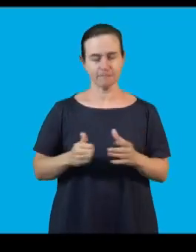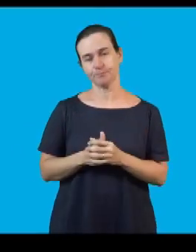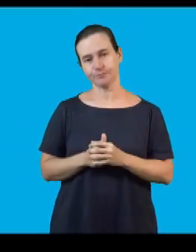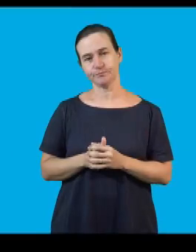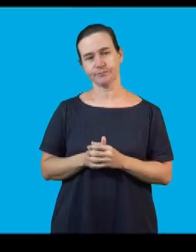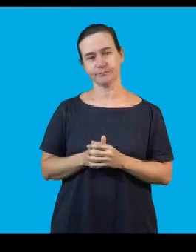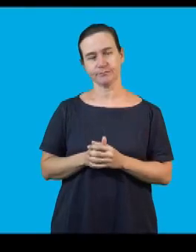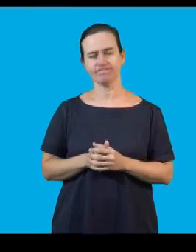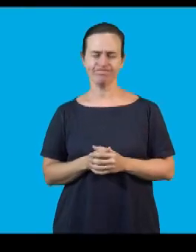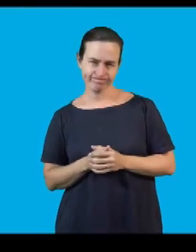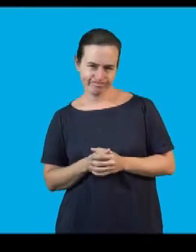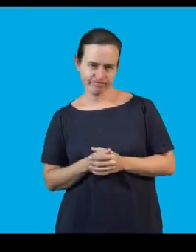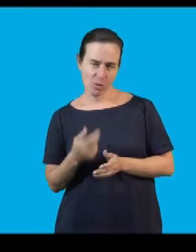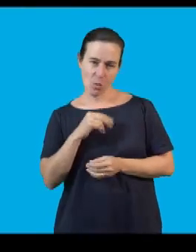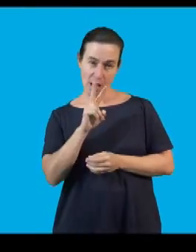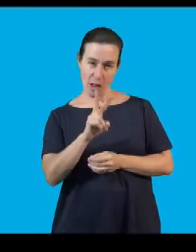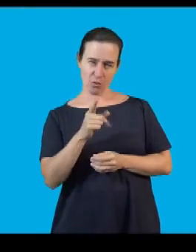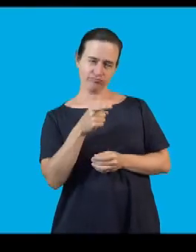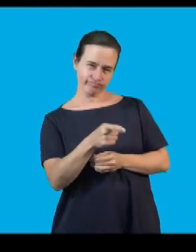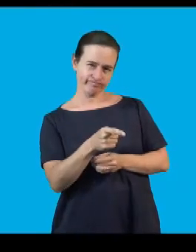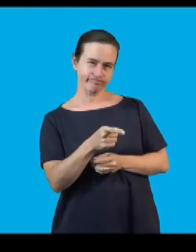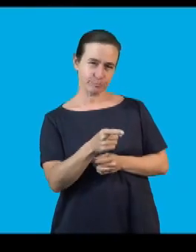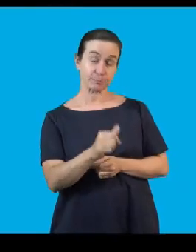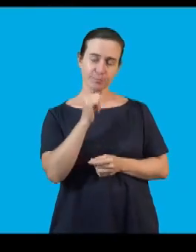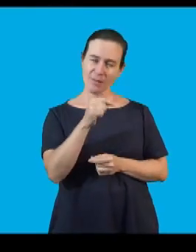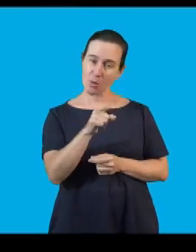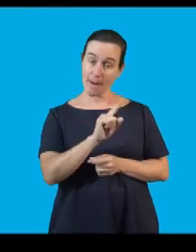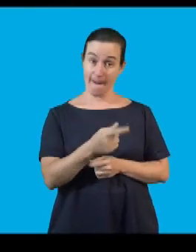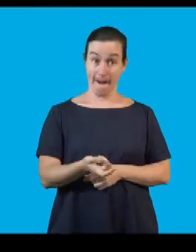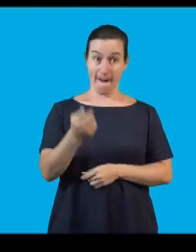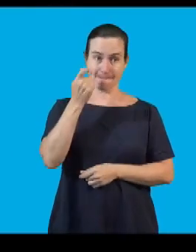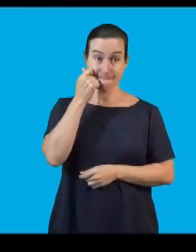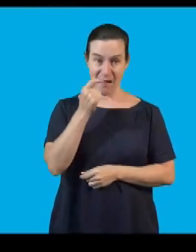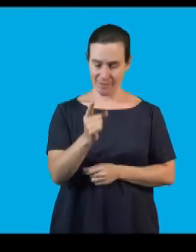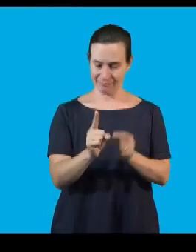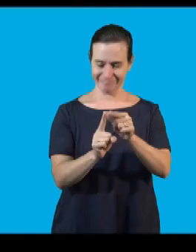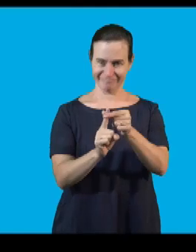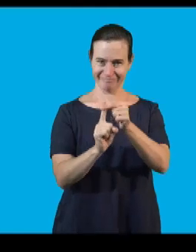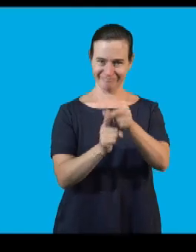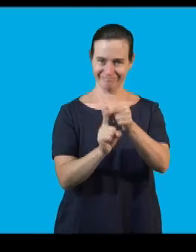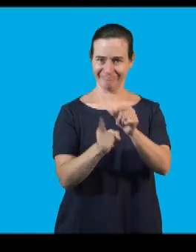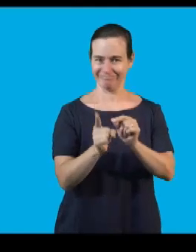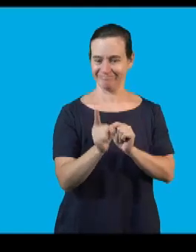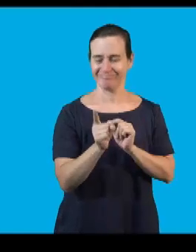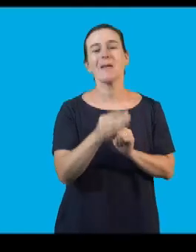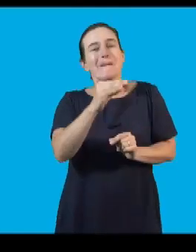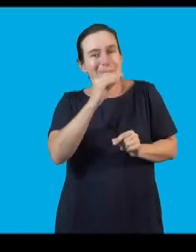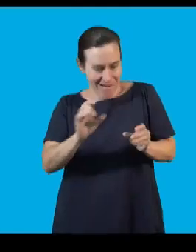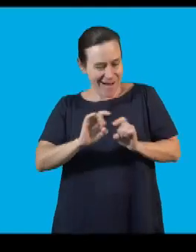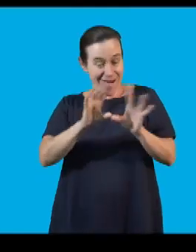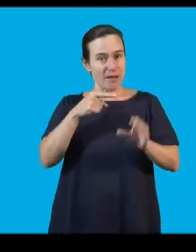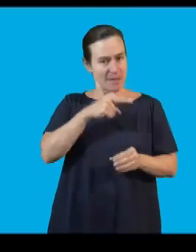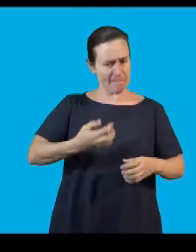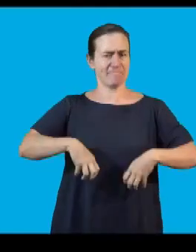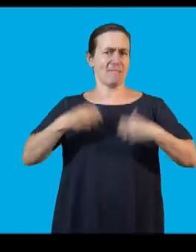all right? So, when we look at the response, it says, the man waves his finger. So clearly,